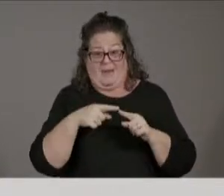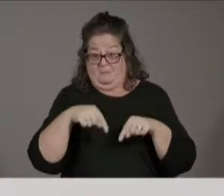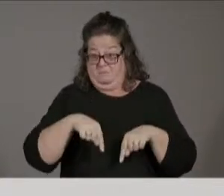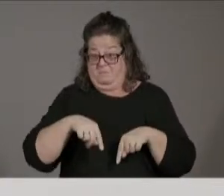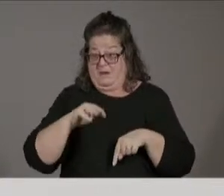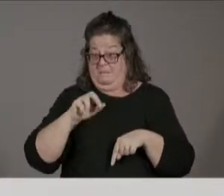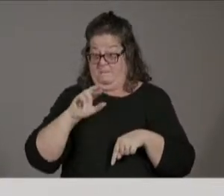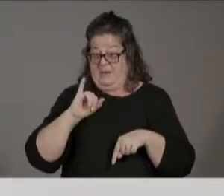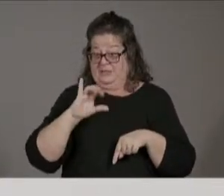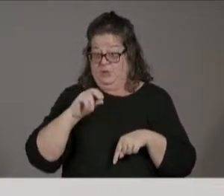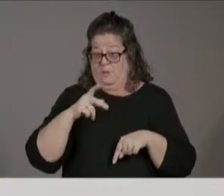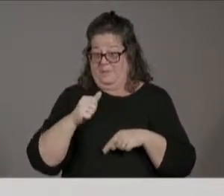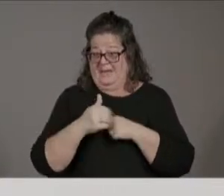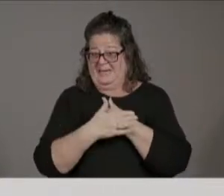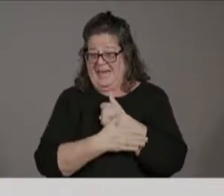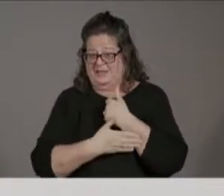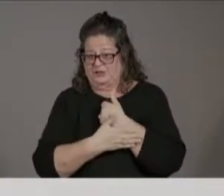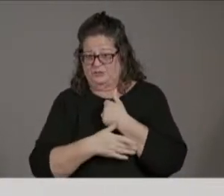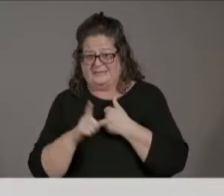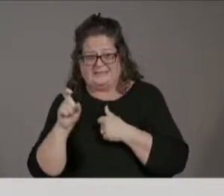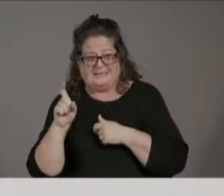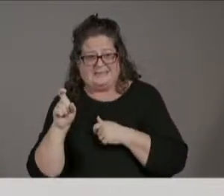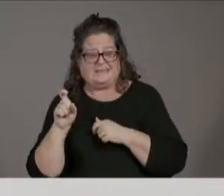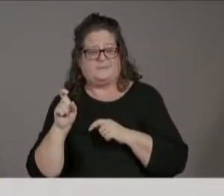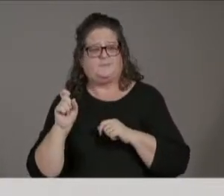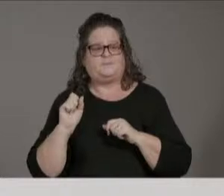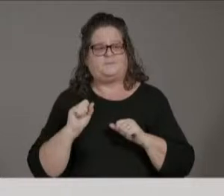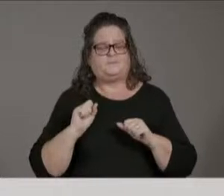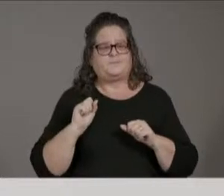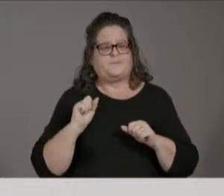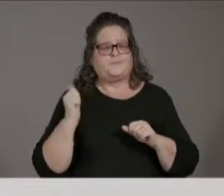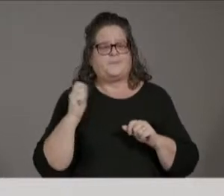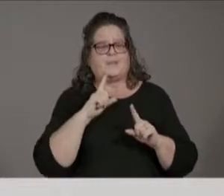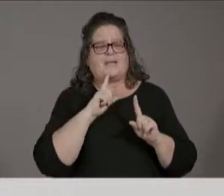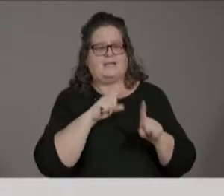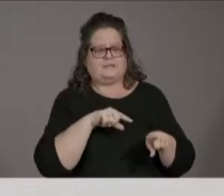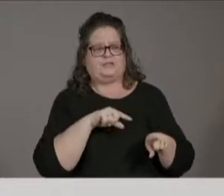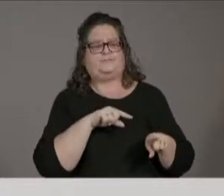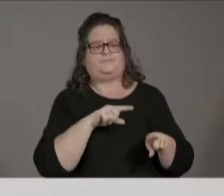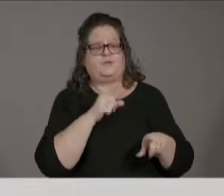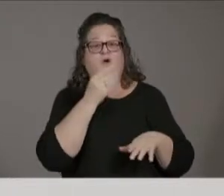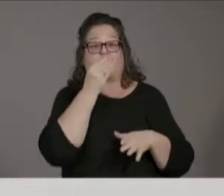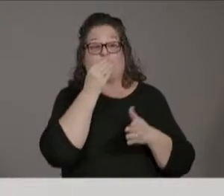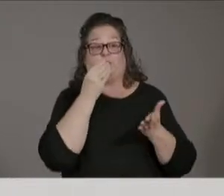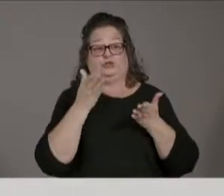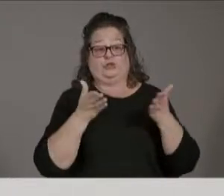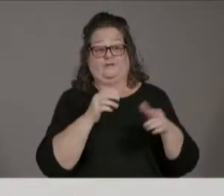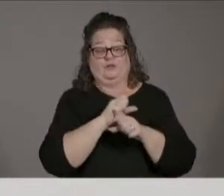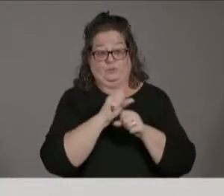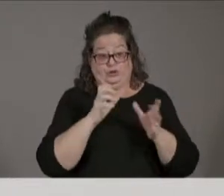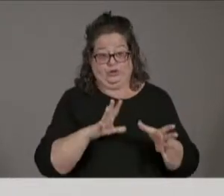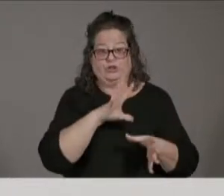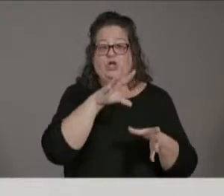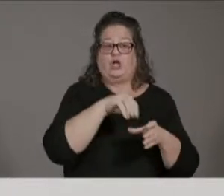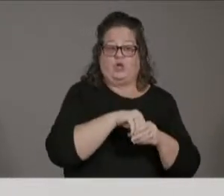with several of those employees. Yeah, so food service workers, including grocery store